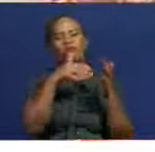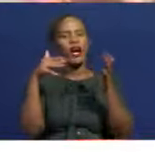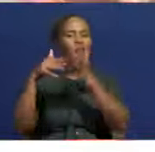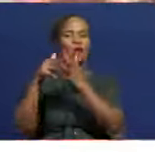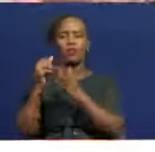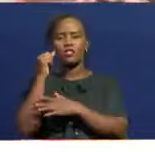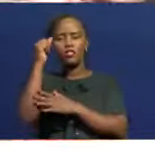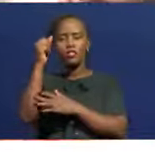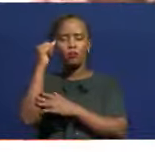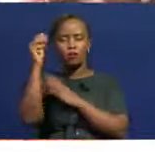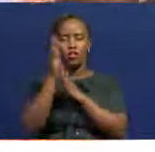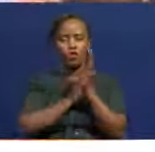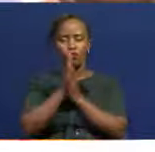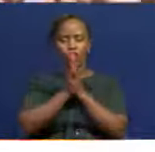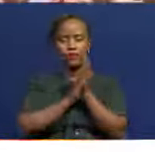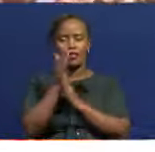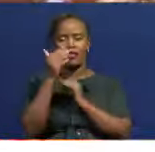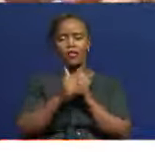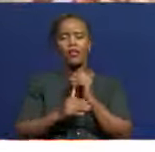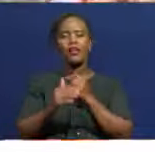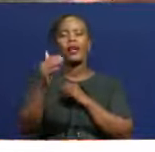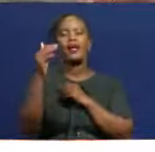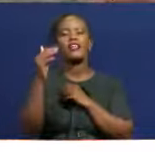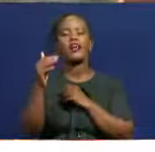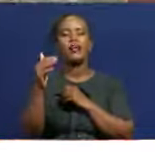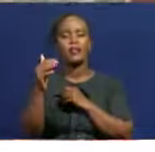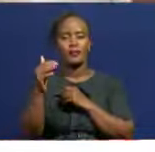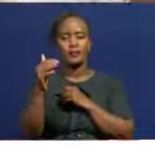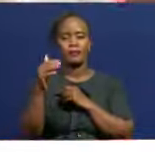his political career. For Prime Edition, I'm Gladys Mungai.